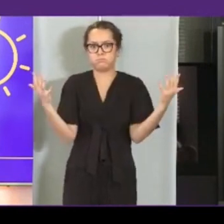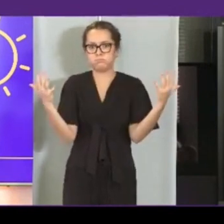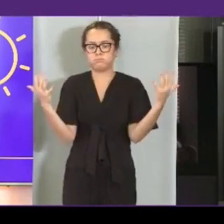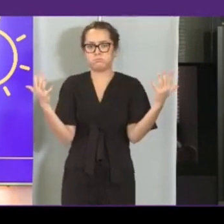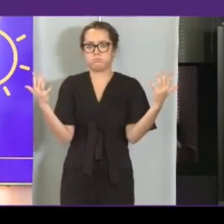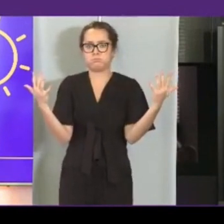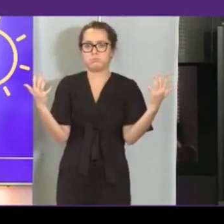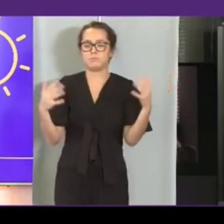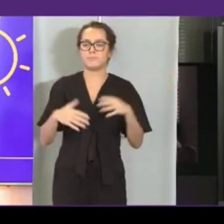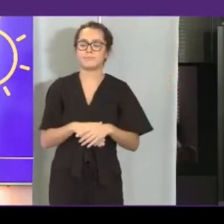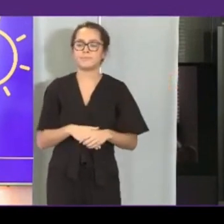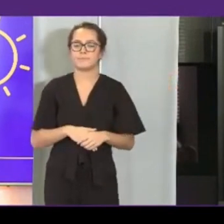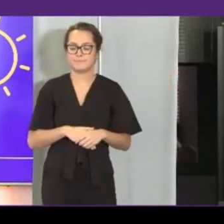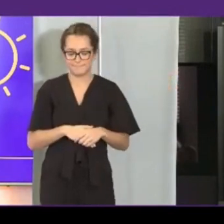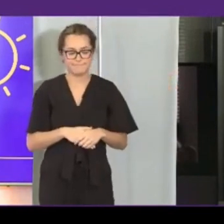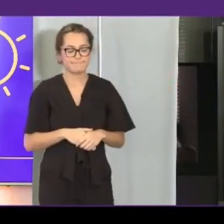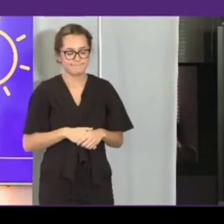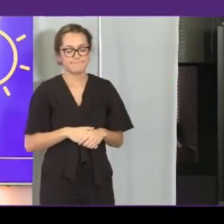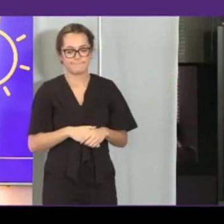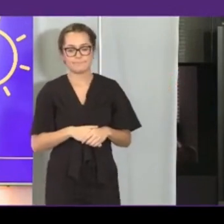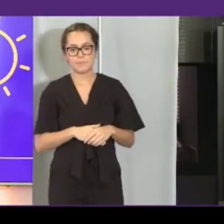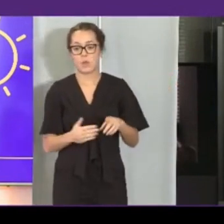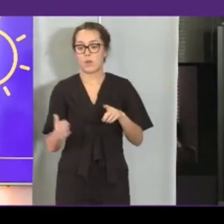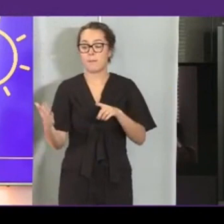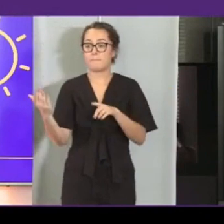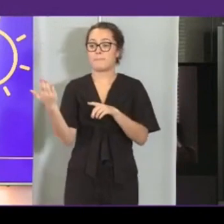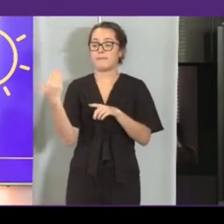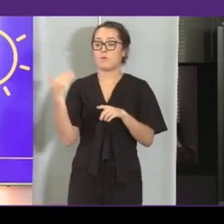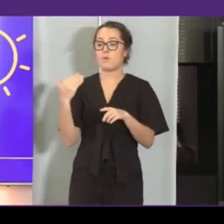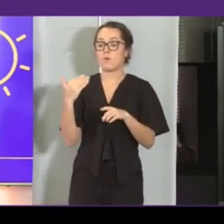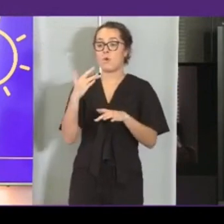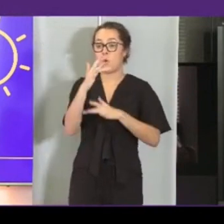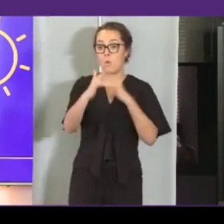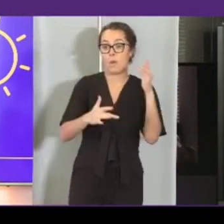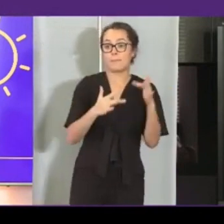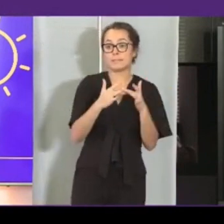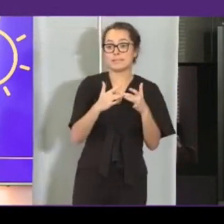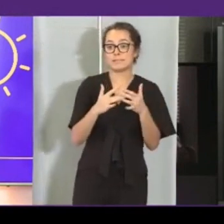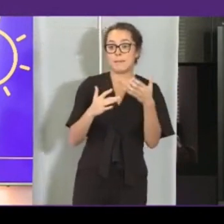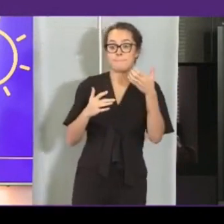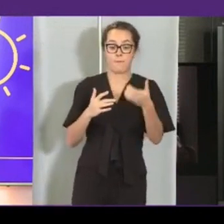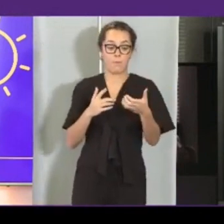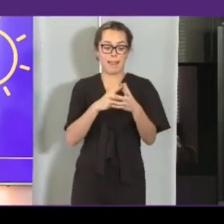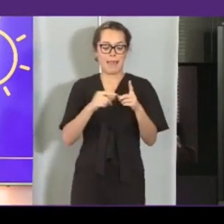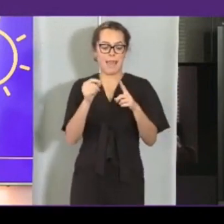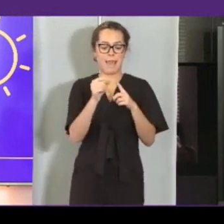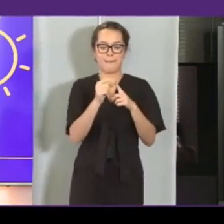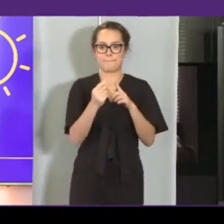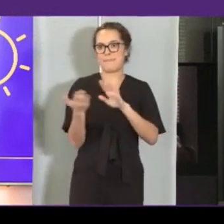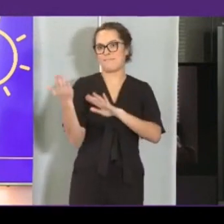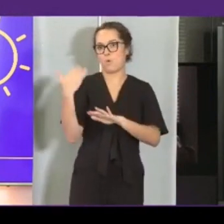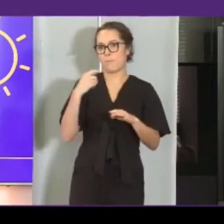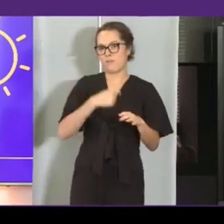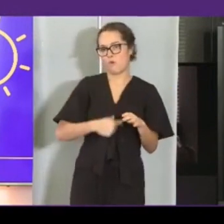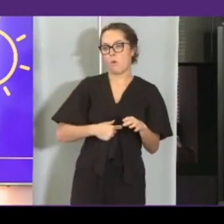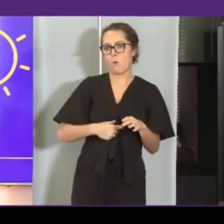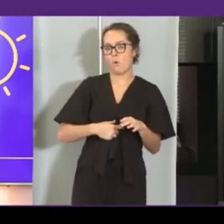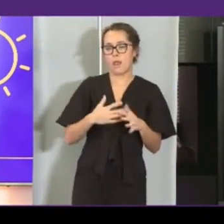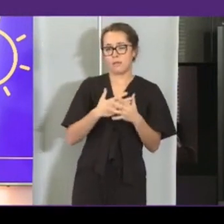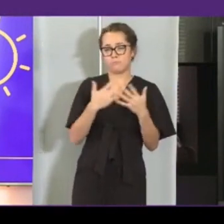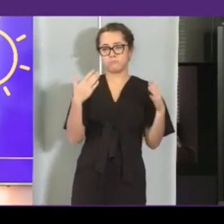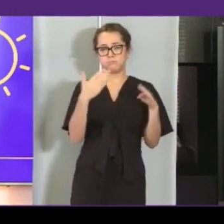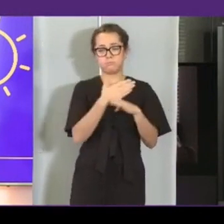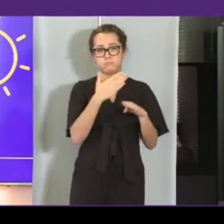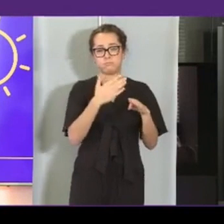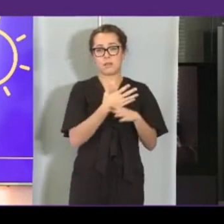of what you're doing. Yeah, so my previous role was websites and mobile applications, which is a very big task in itself. But to go from